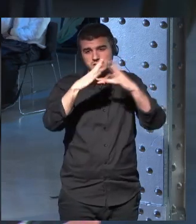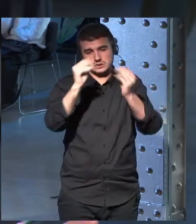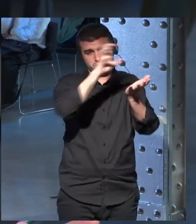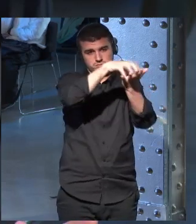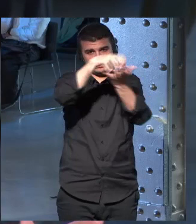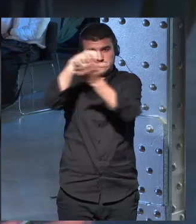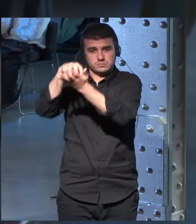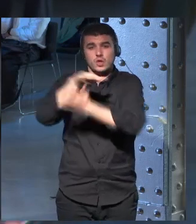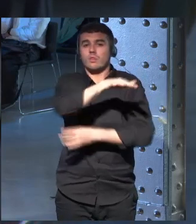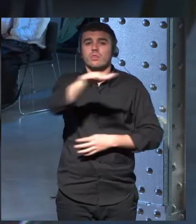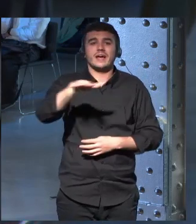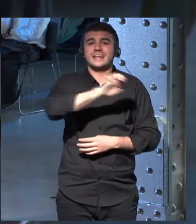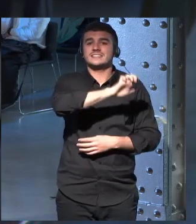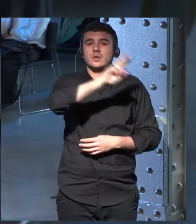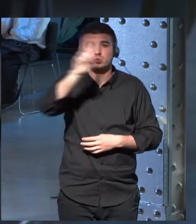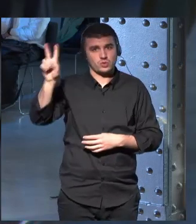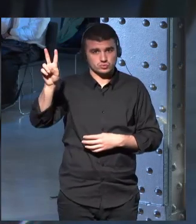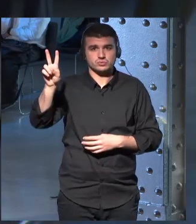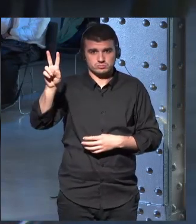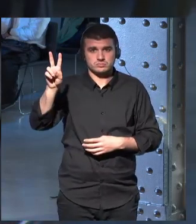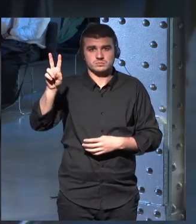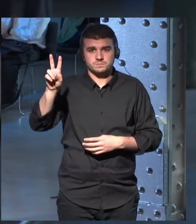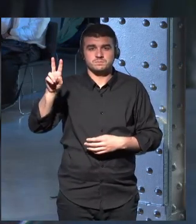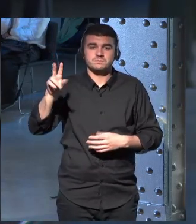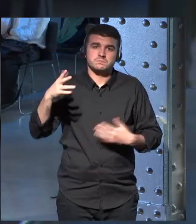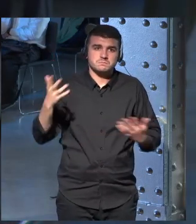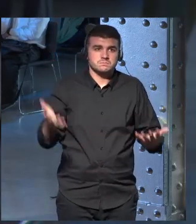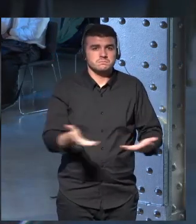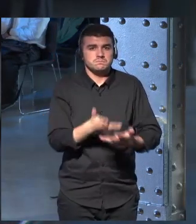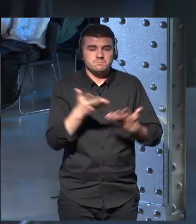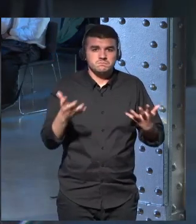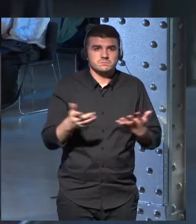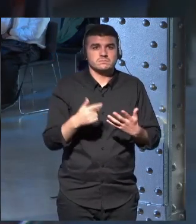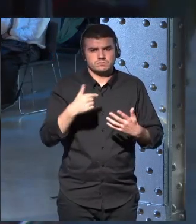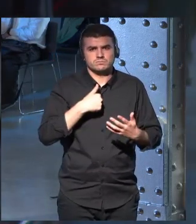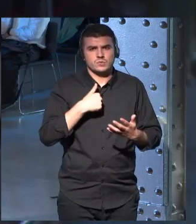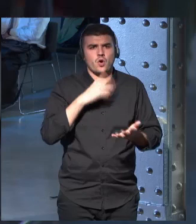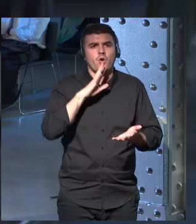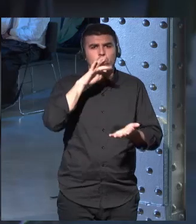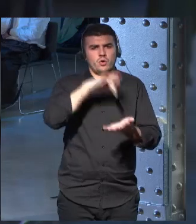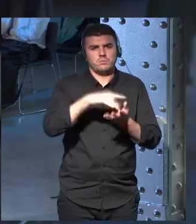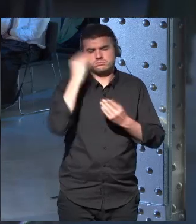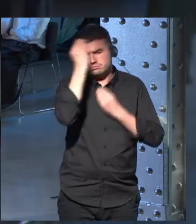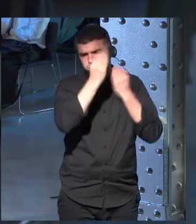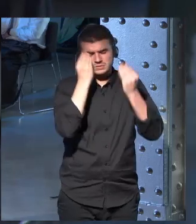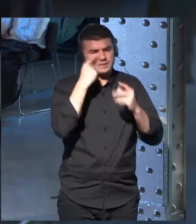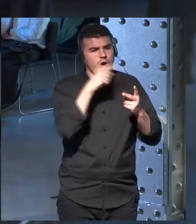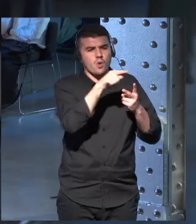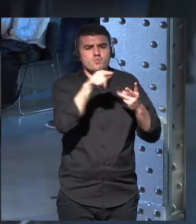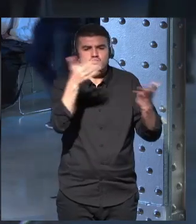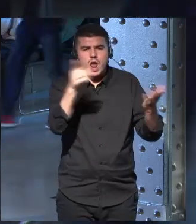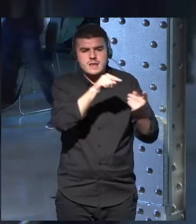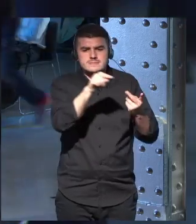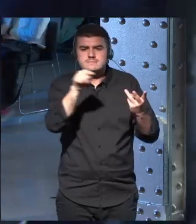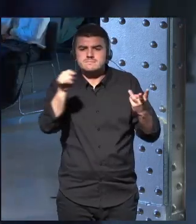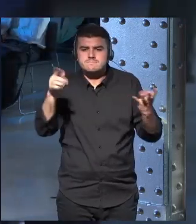here I am, I took a wrong turn, I want to give up mathematics, I want to become a student of literature, will you accept me?